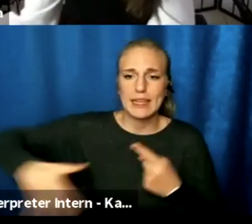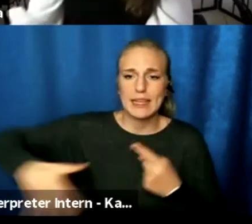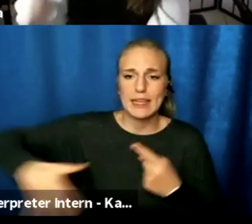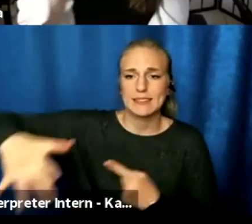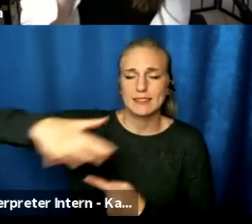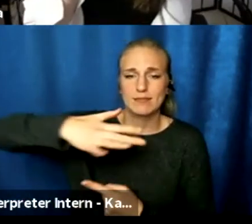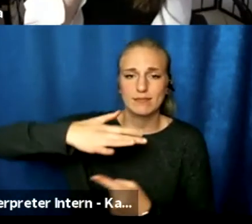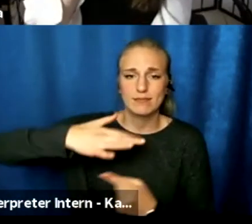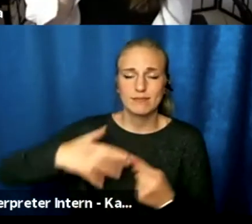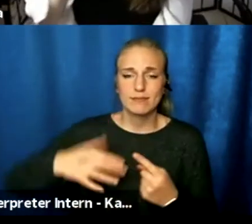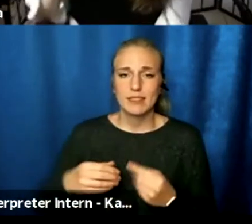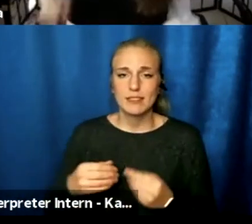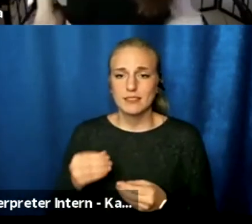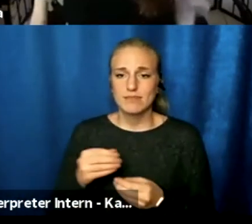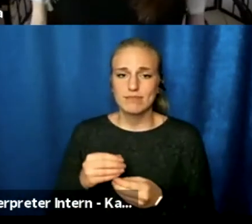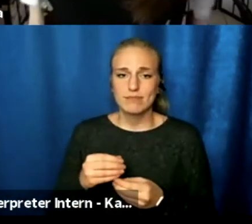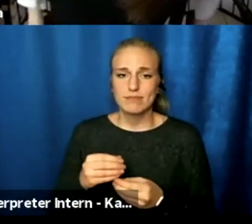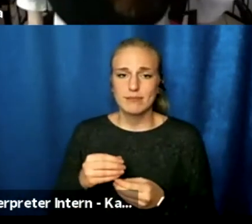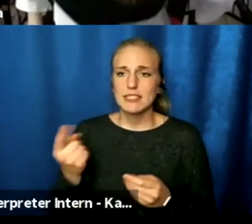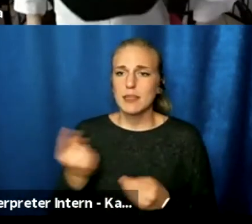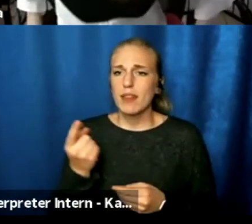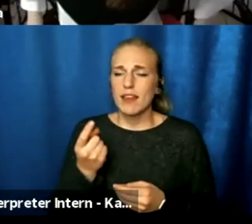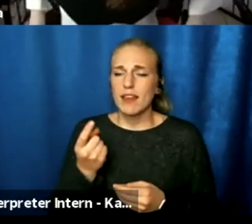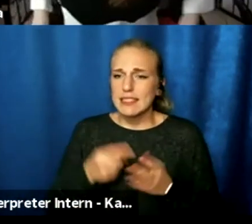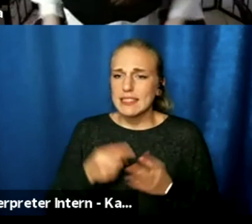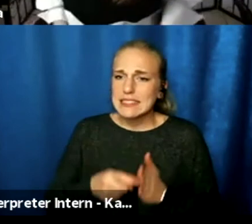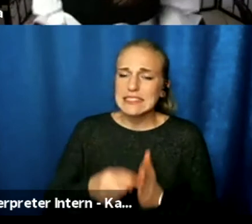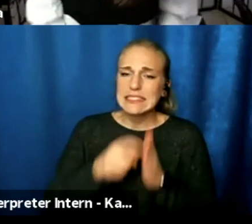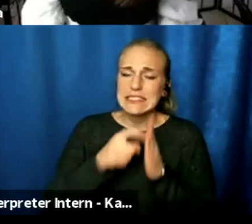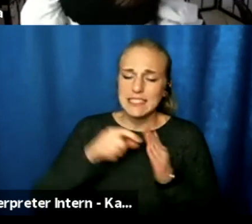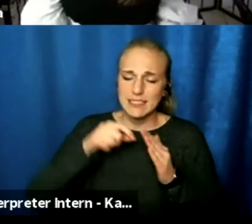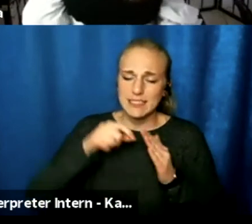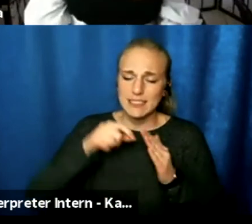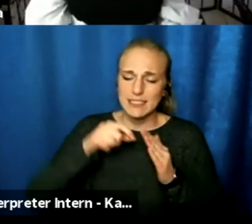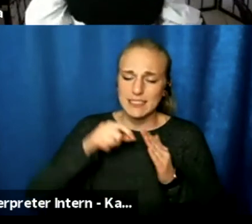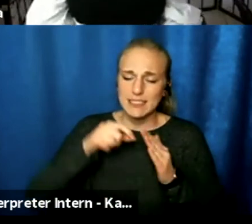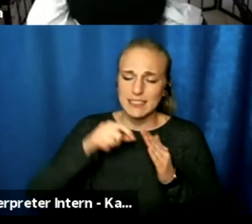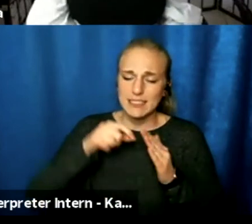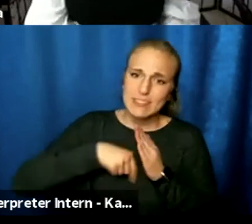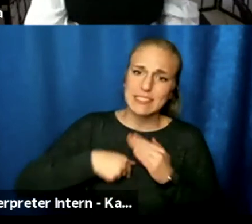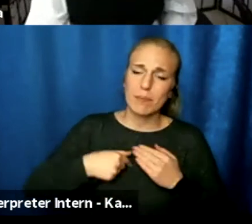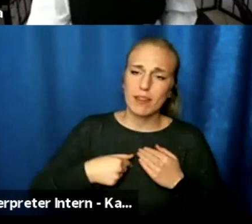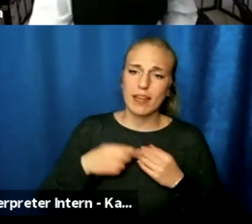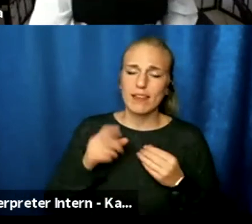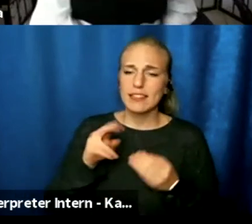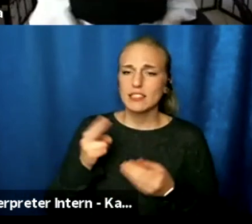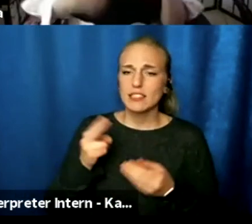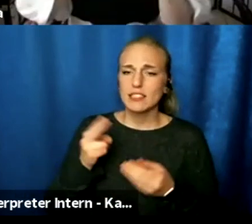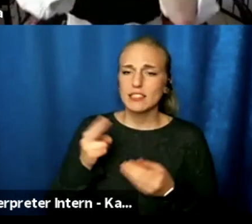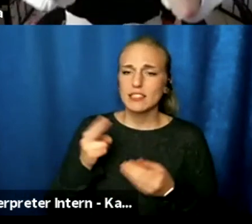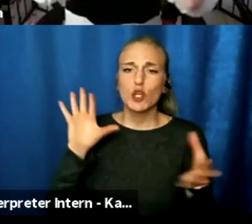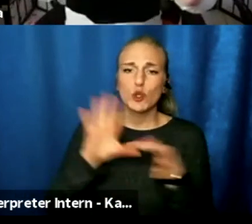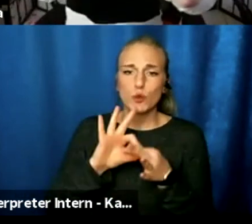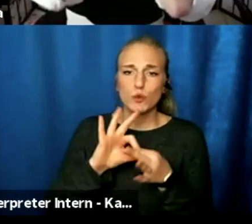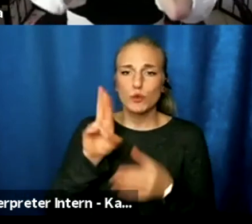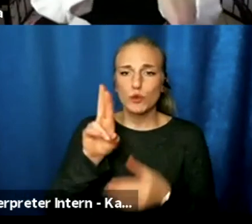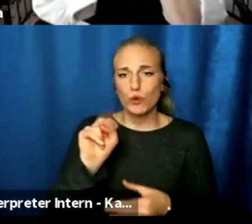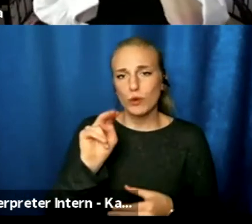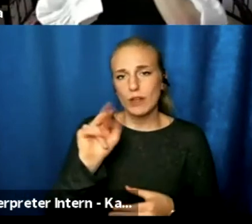Something that is needed, deeply, deeply, deeply needed in the world is unity.